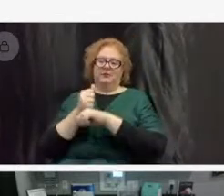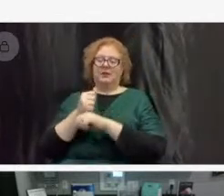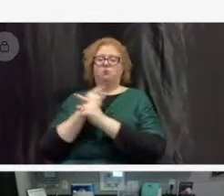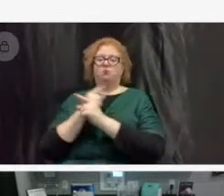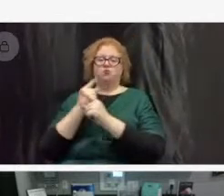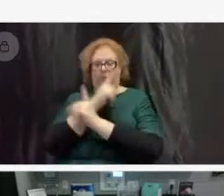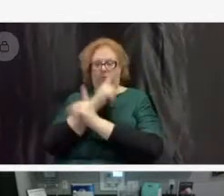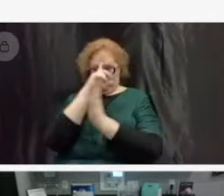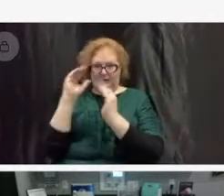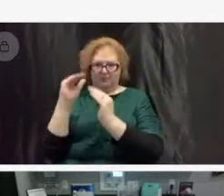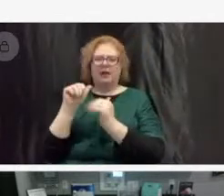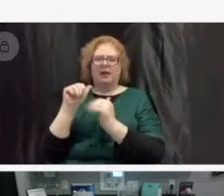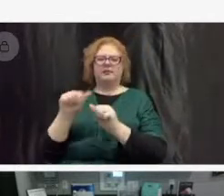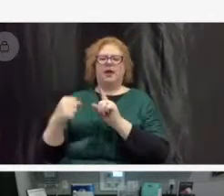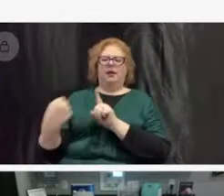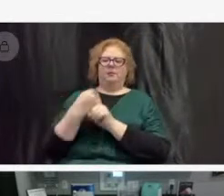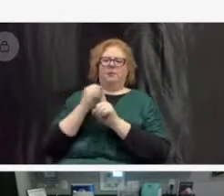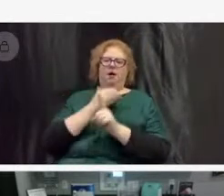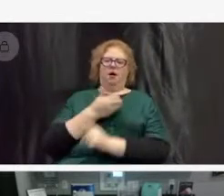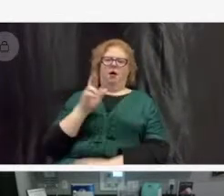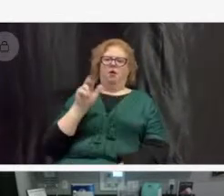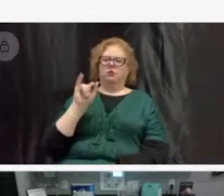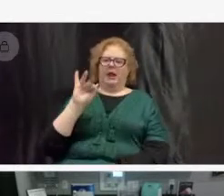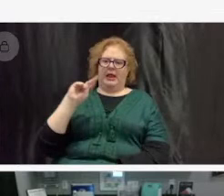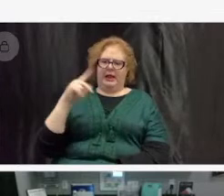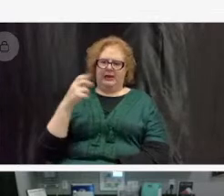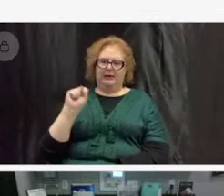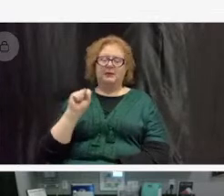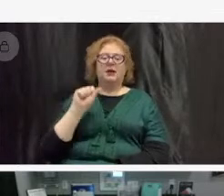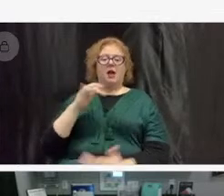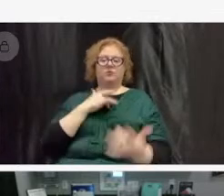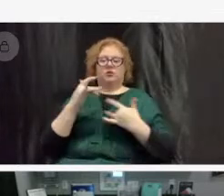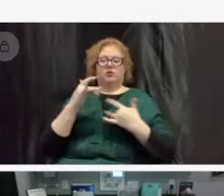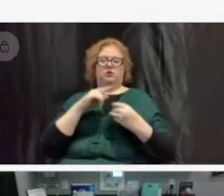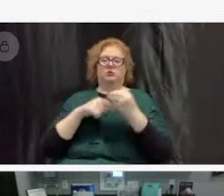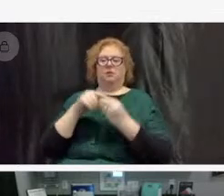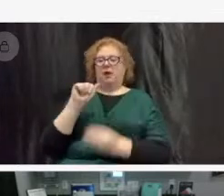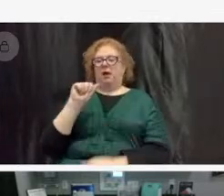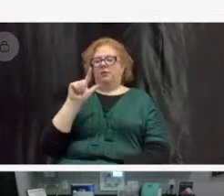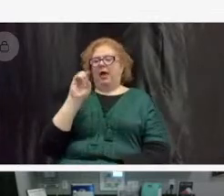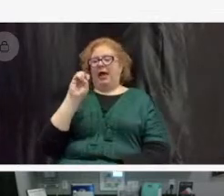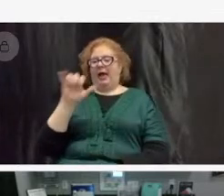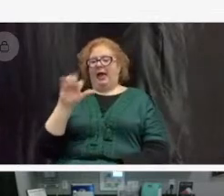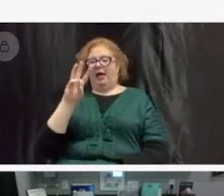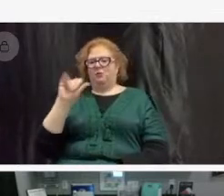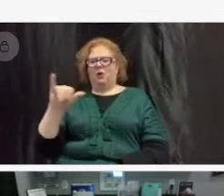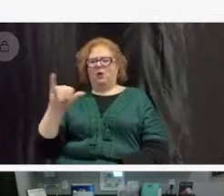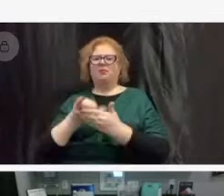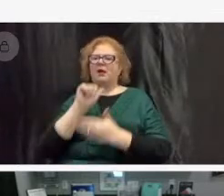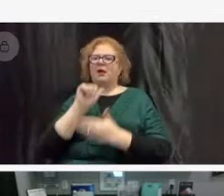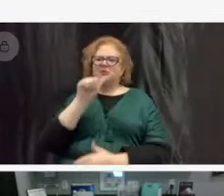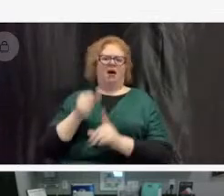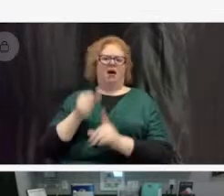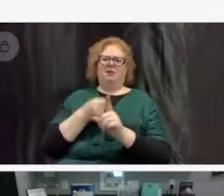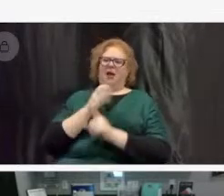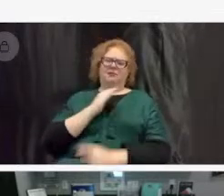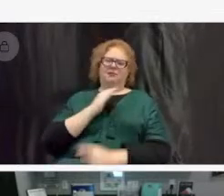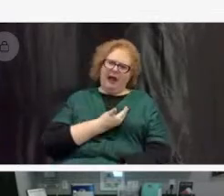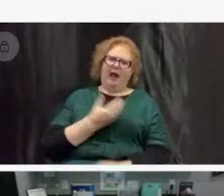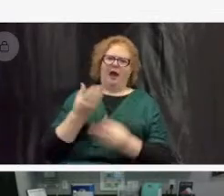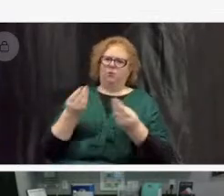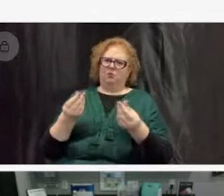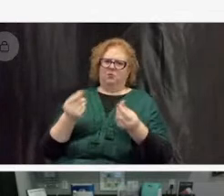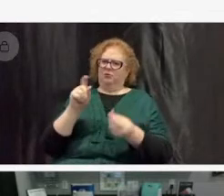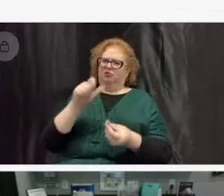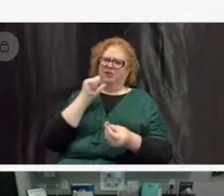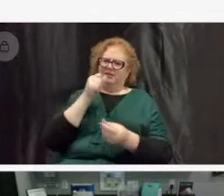there are concerns about the alleyway as a whole, that is not something that should be taken out on our property and livelihood. That is something that should be addressed with the city to make it